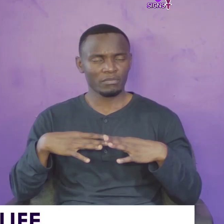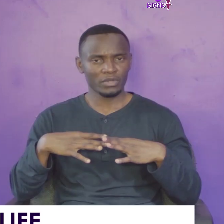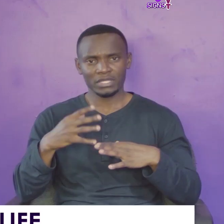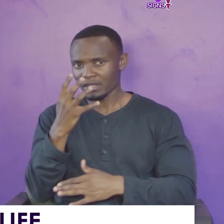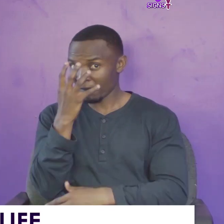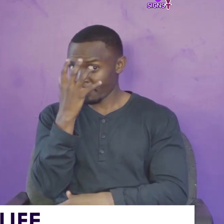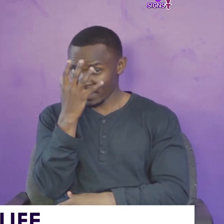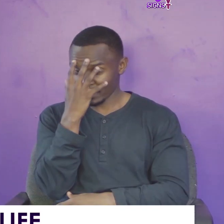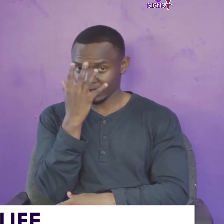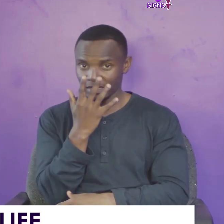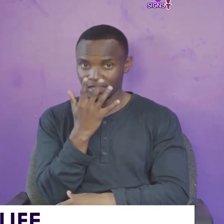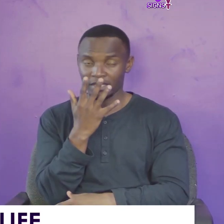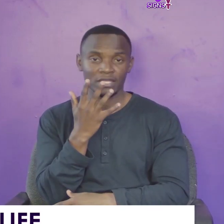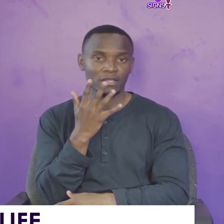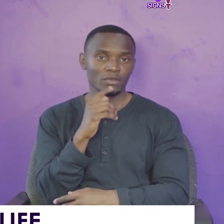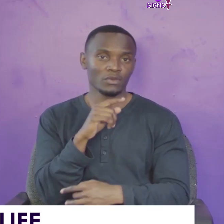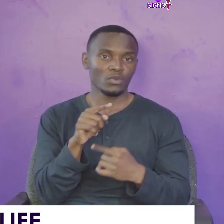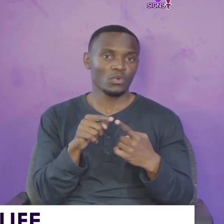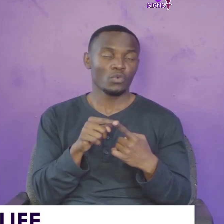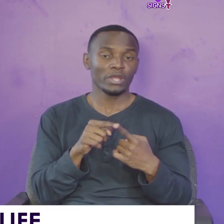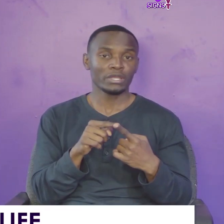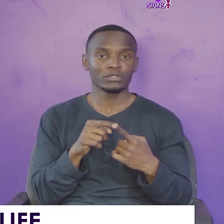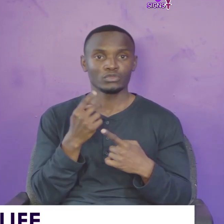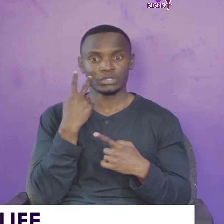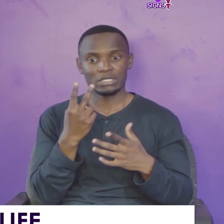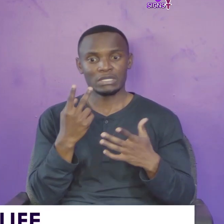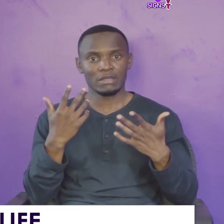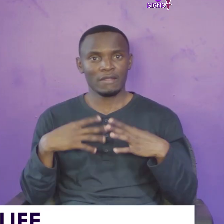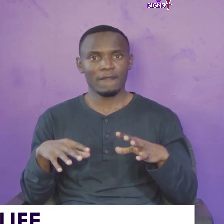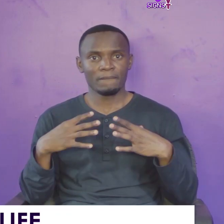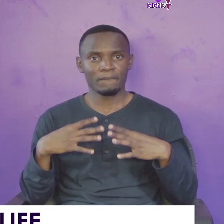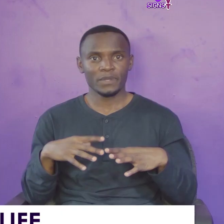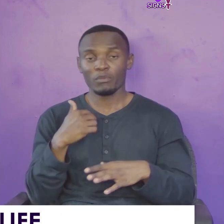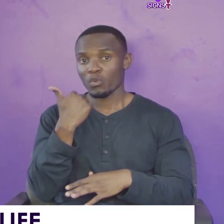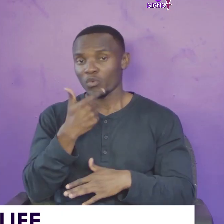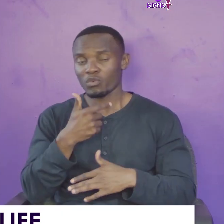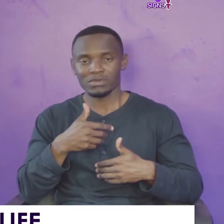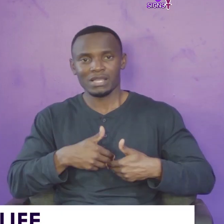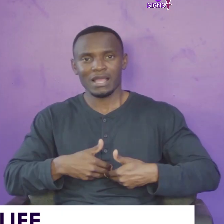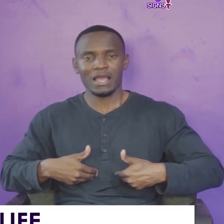very, to find masses that are hungry,